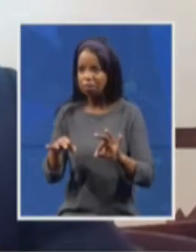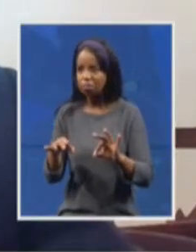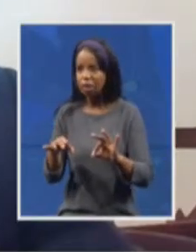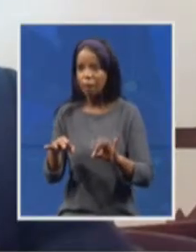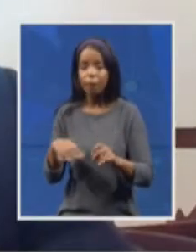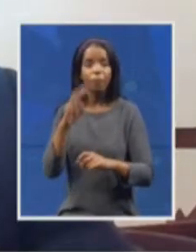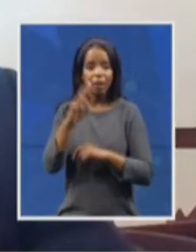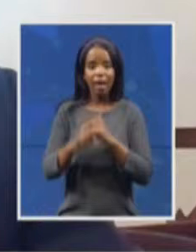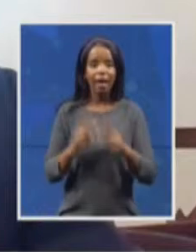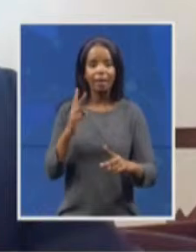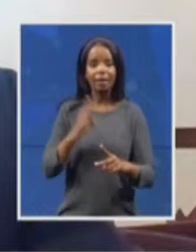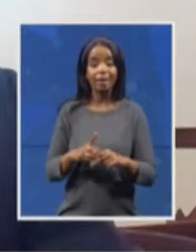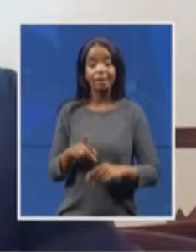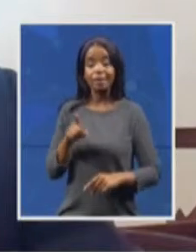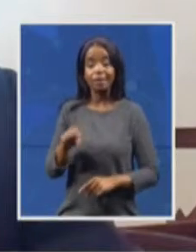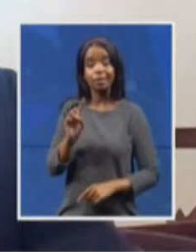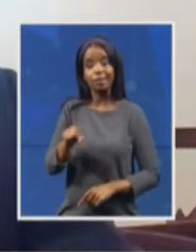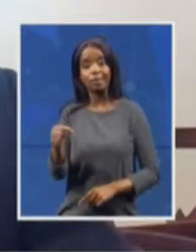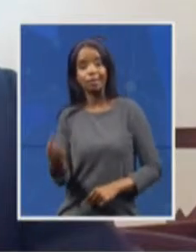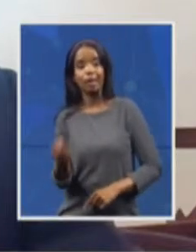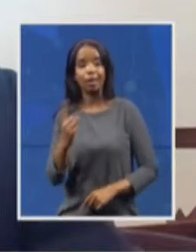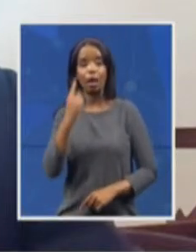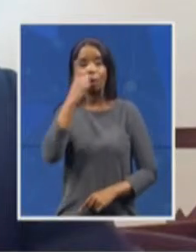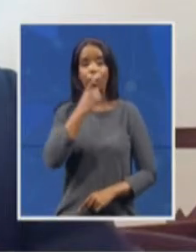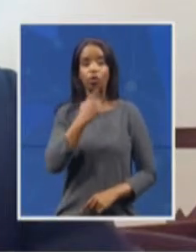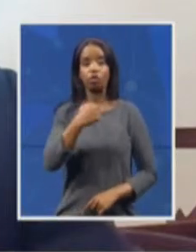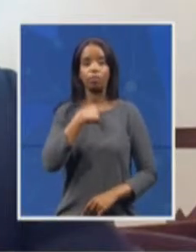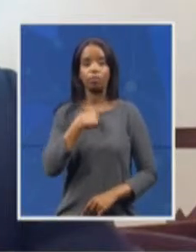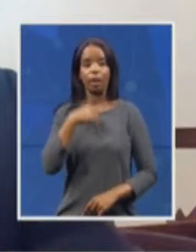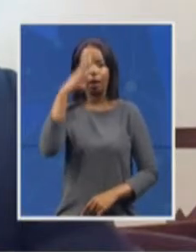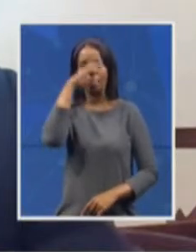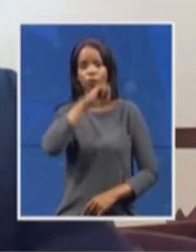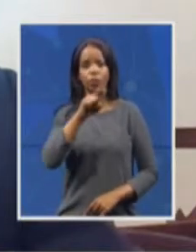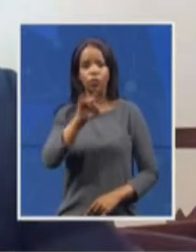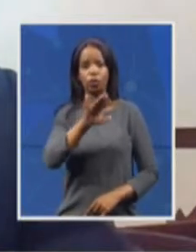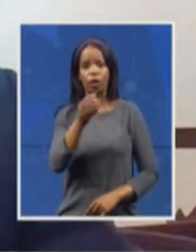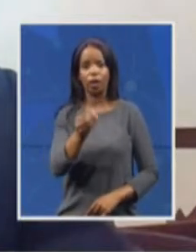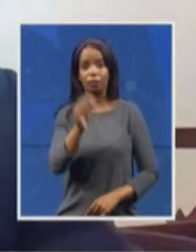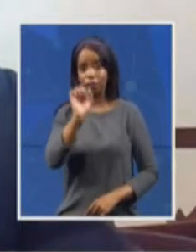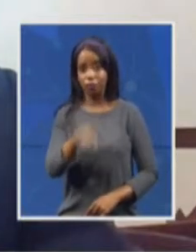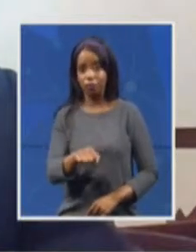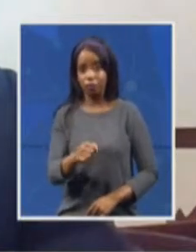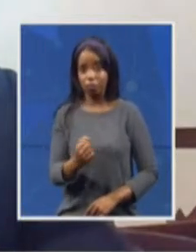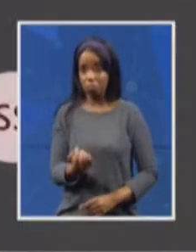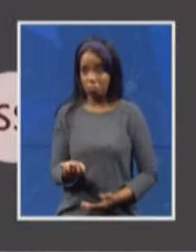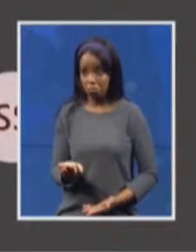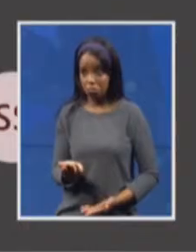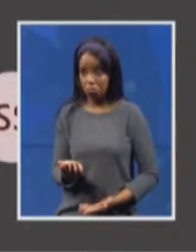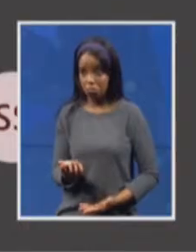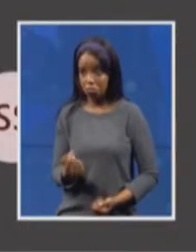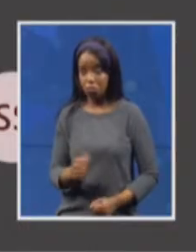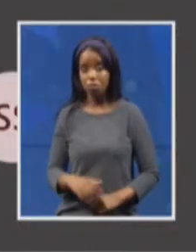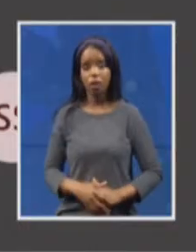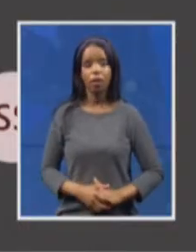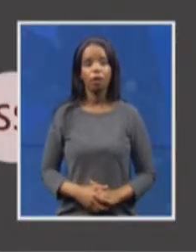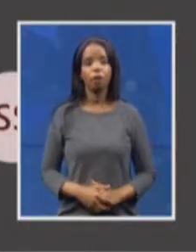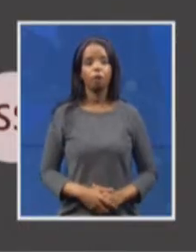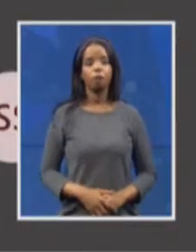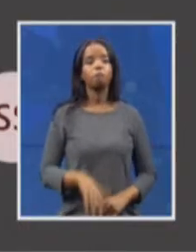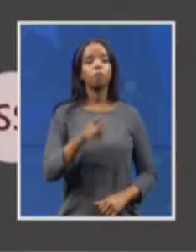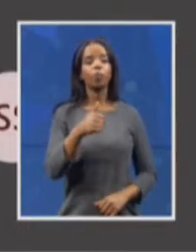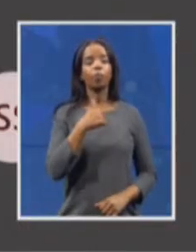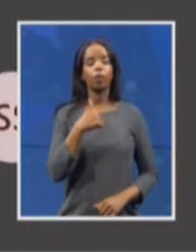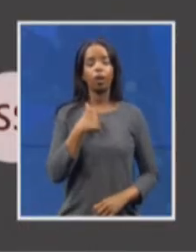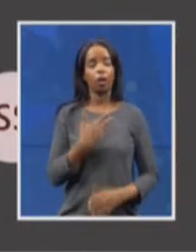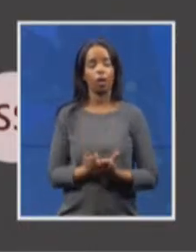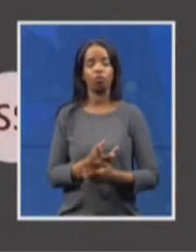I assume you don't have, André? I can respond to that one, Sikunati. We are